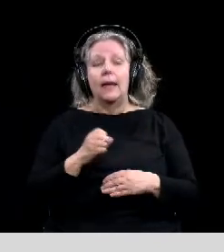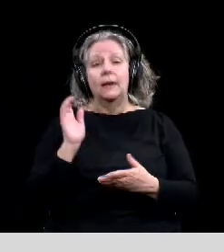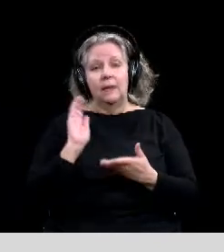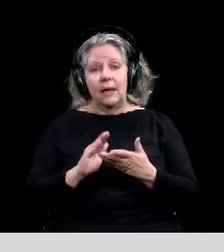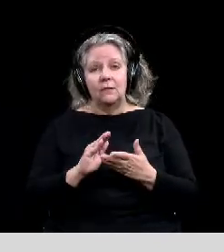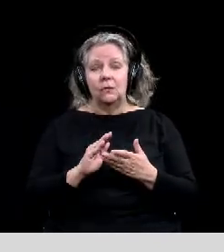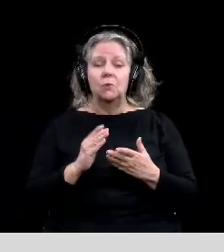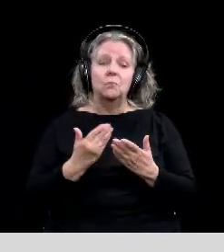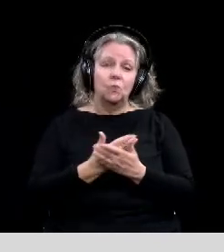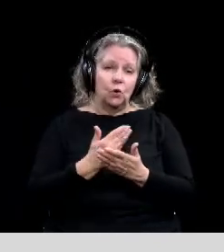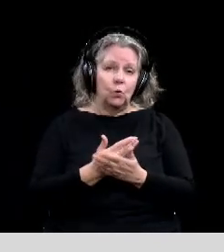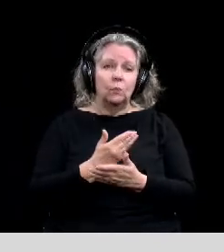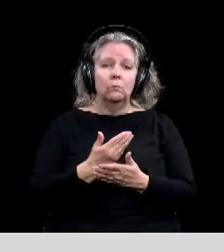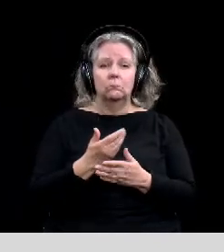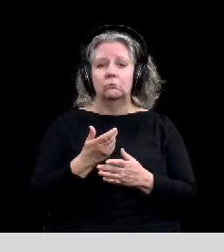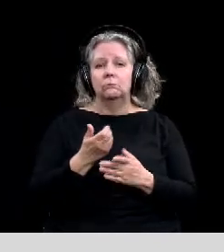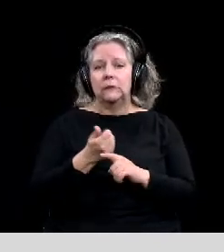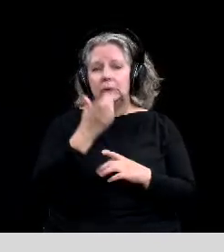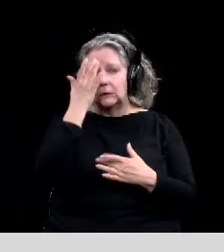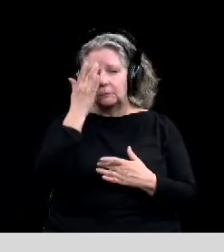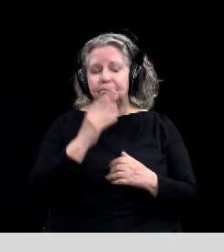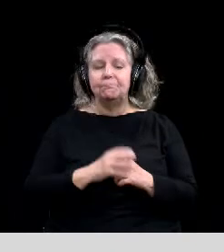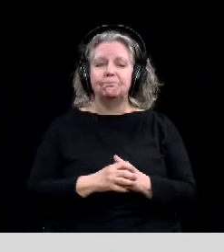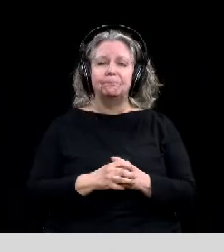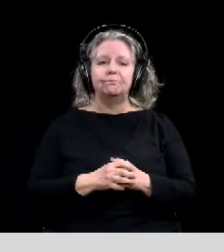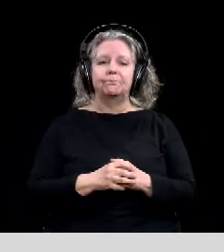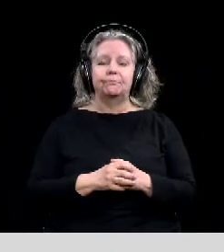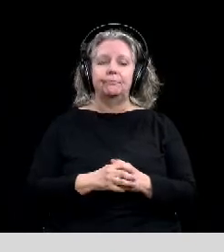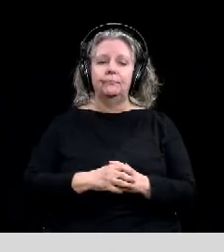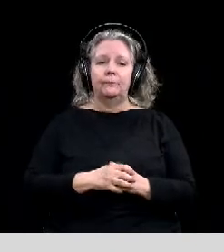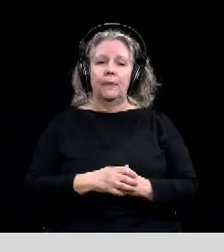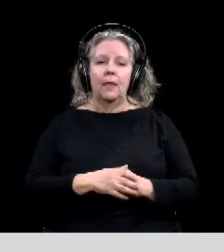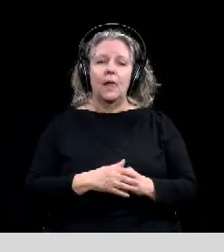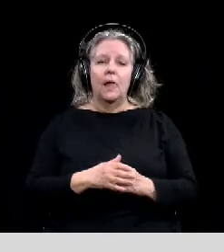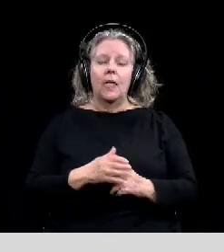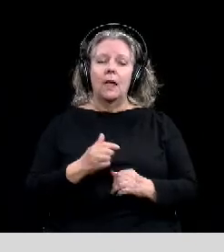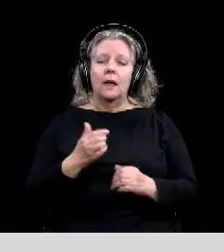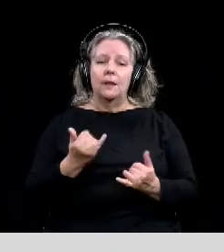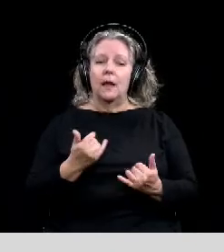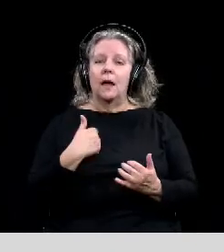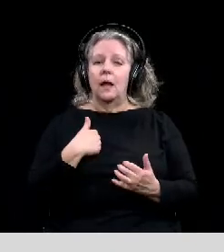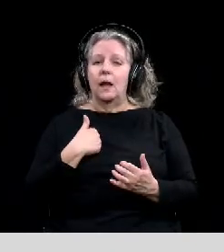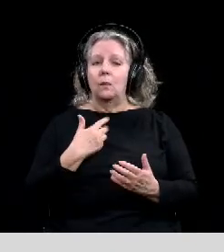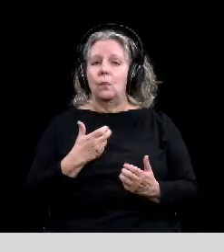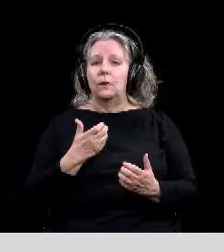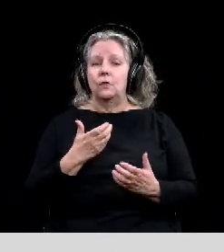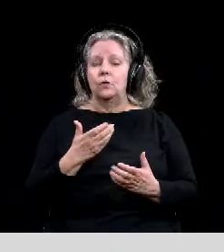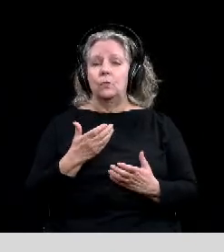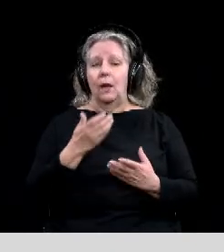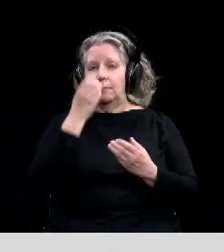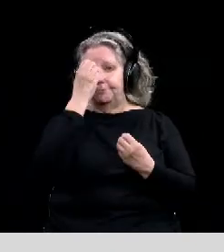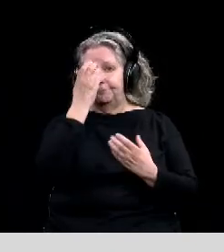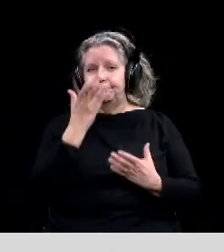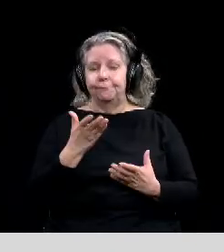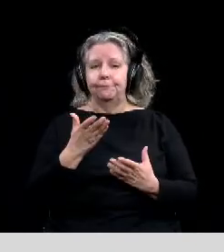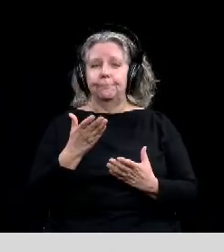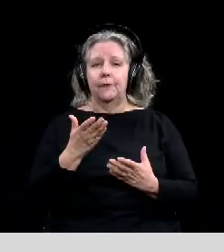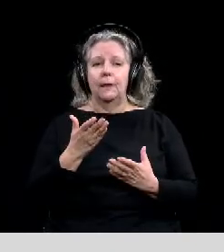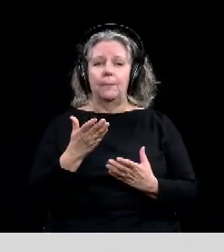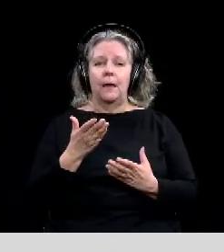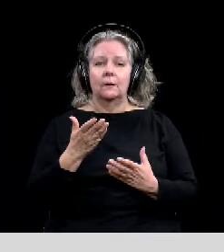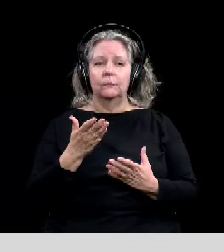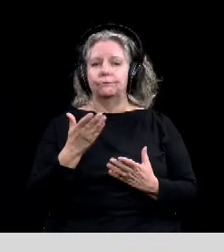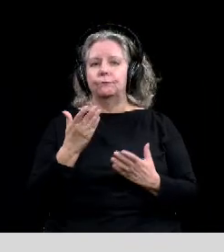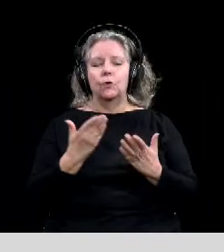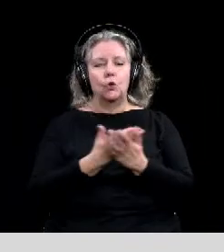Now I want to share just a quick update on the emerging variants. While everything that I have shared about incidence and hospitalization is